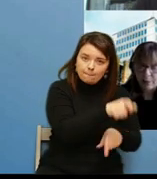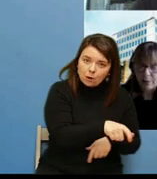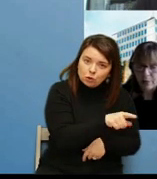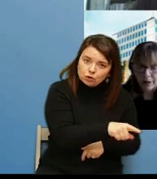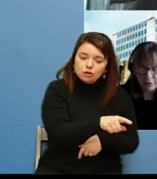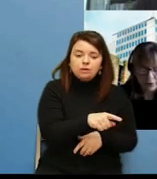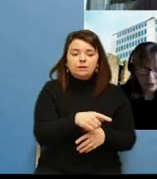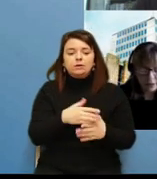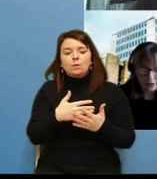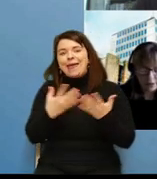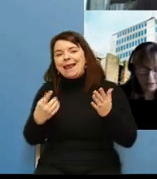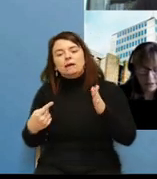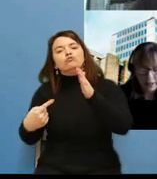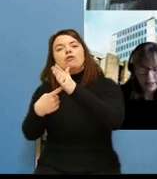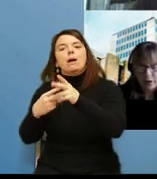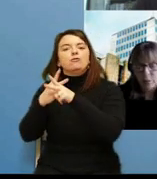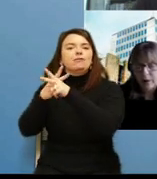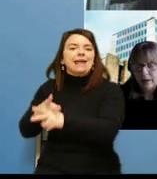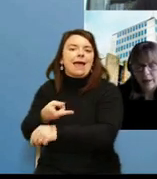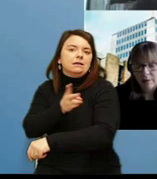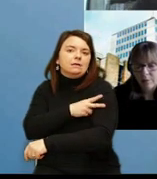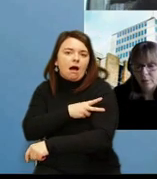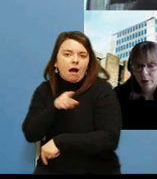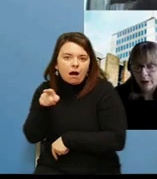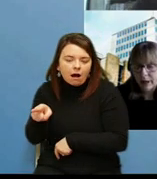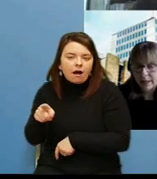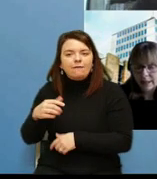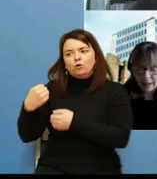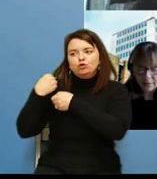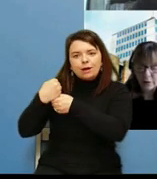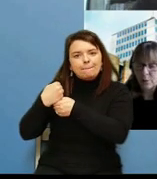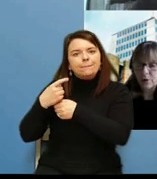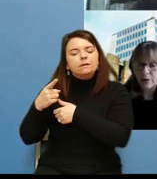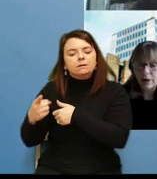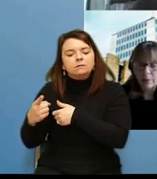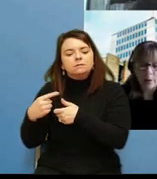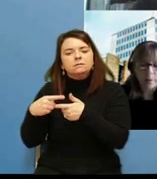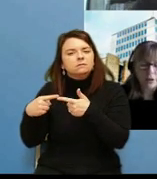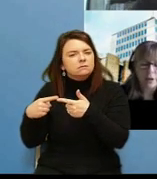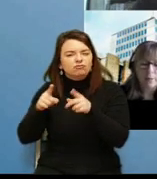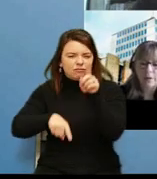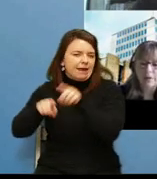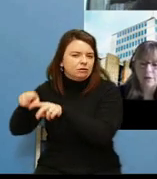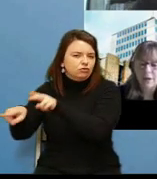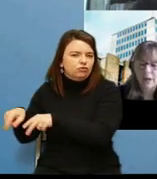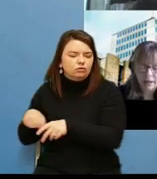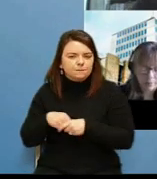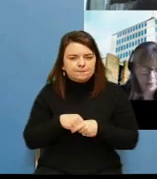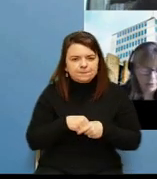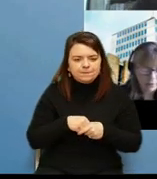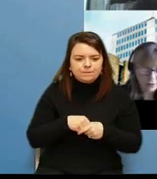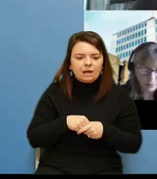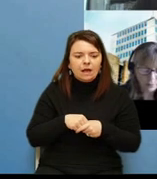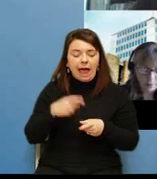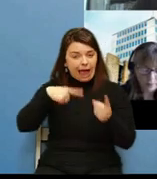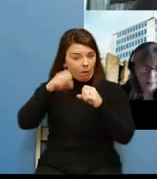to help them make those changes. So that could be any primary care staff, social prescribers, wellbeing champions,